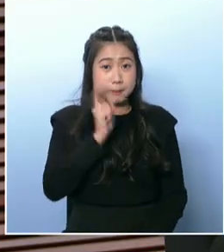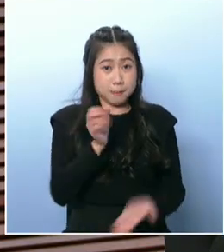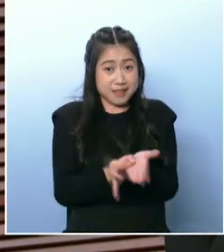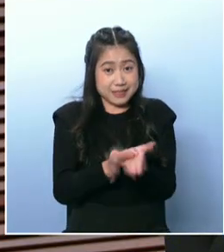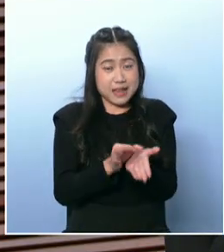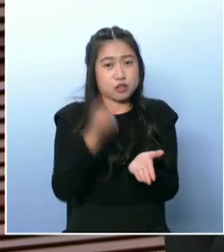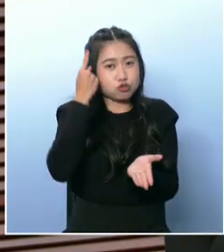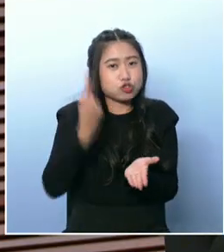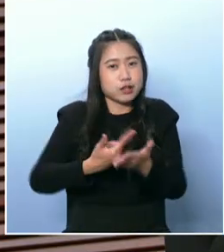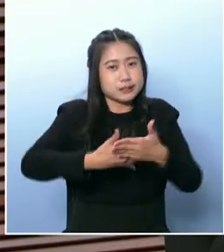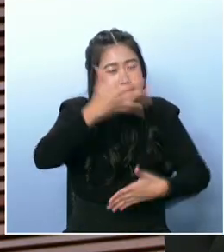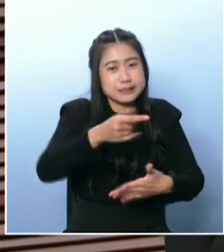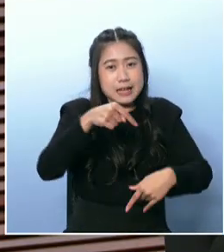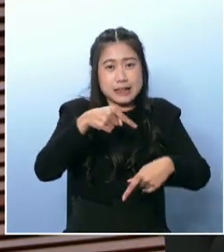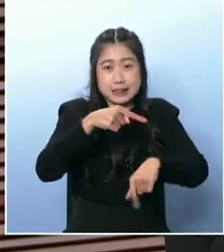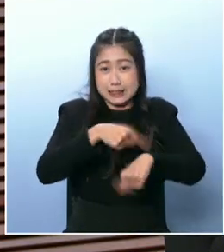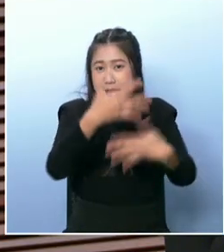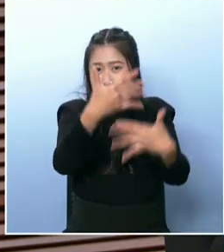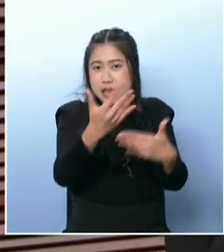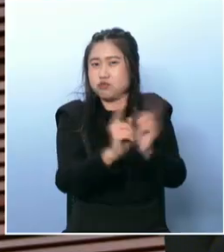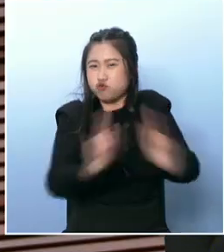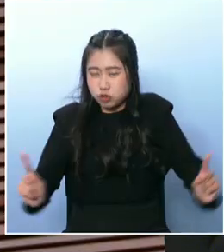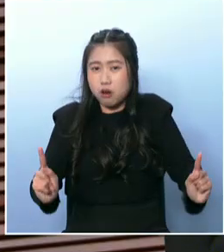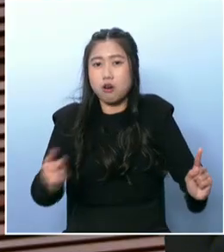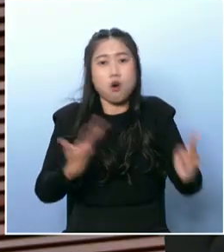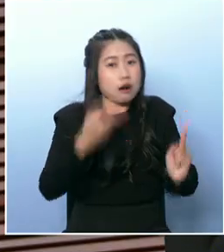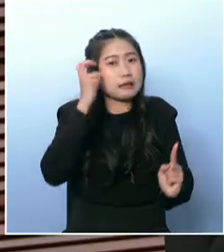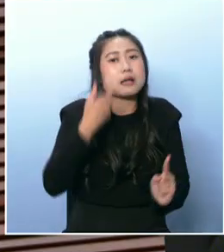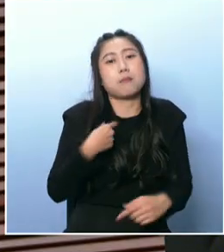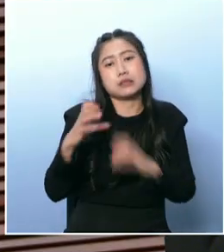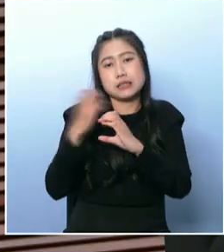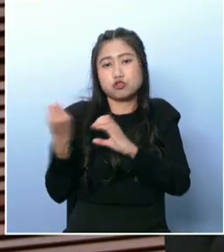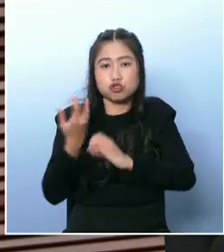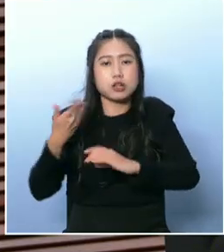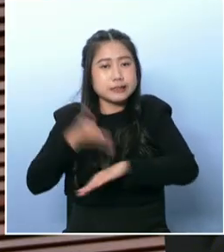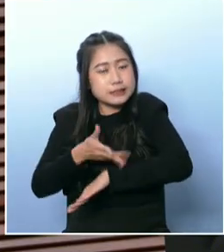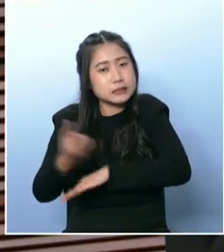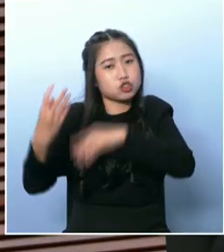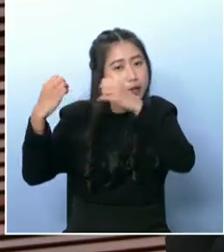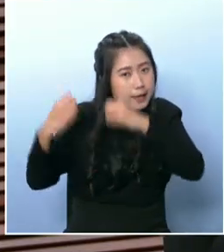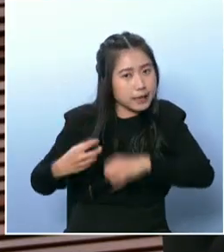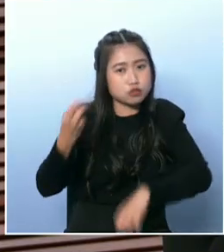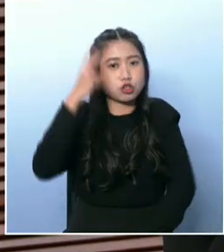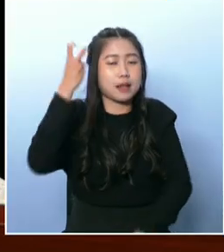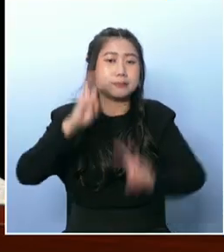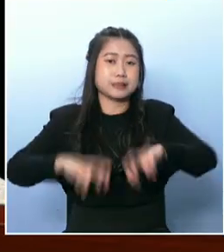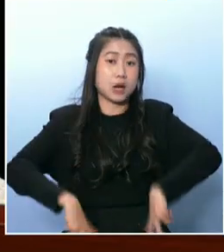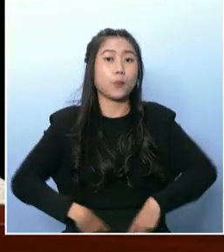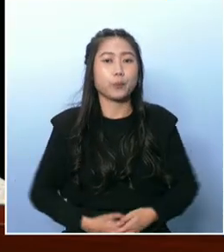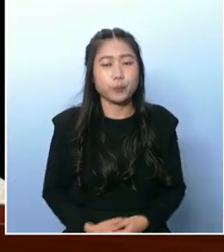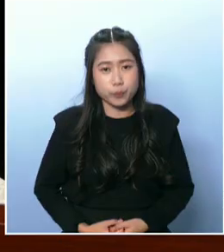suggestion. We'll definitely look at it, and we hope that the land will be available to us for use for a longer time.